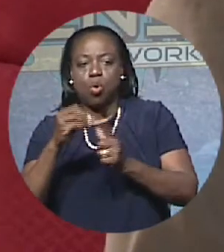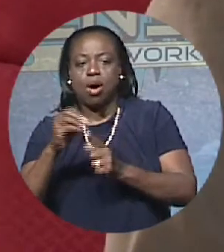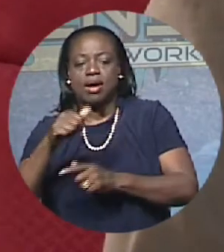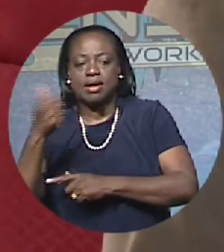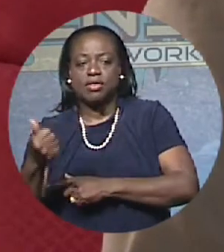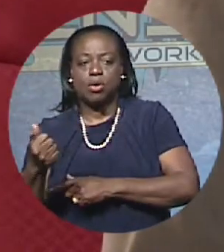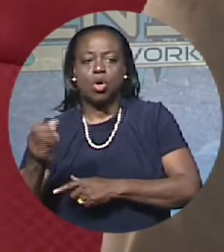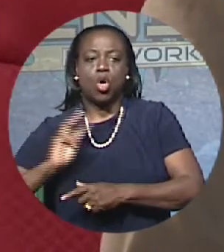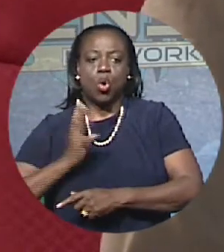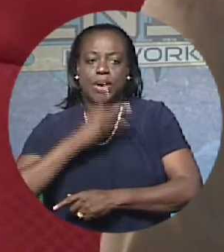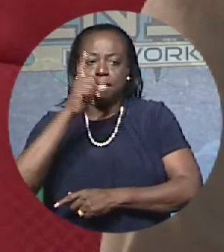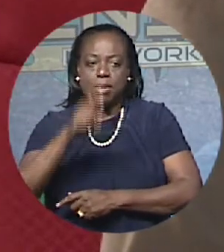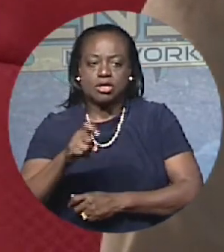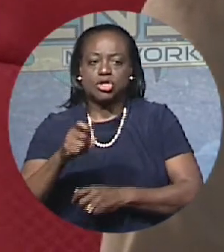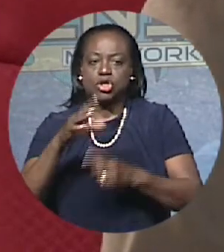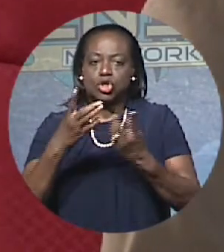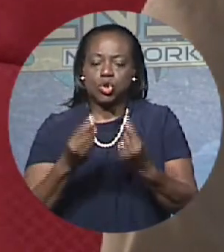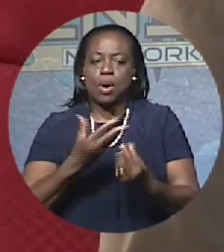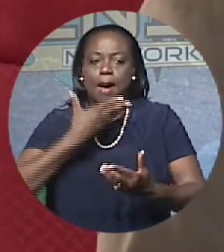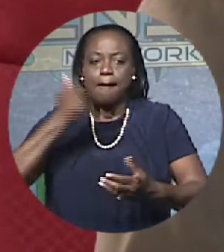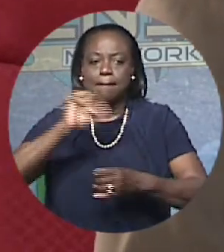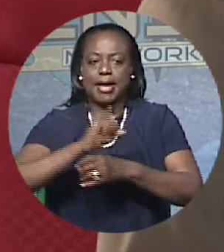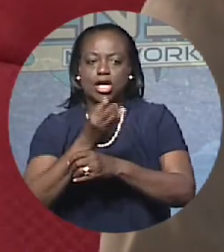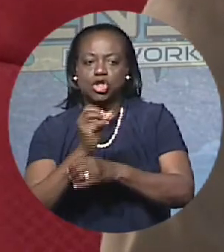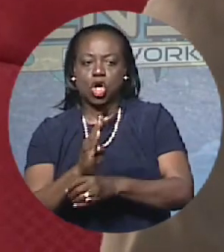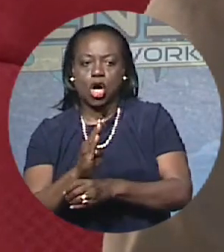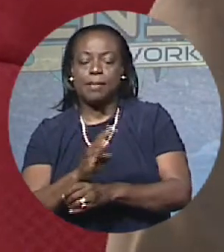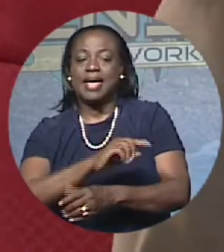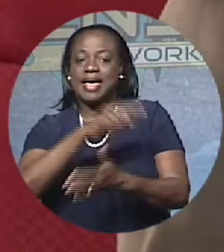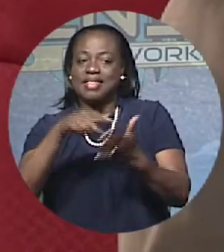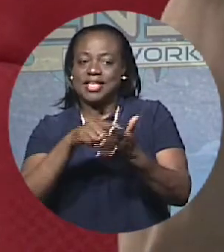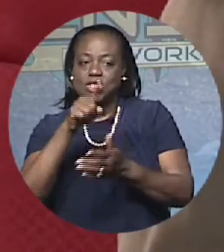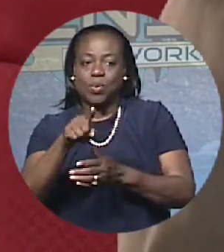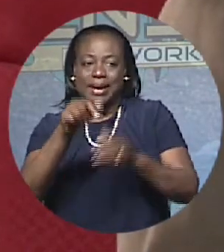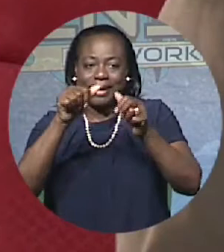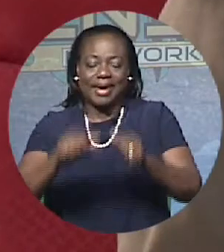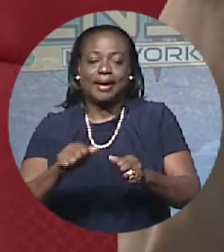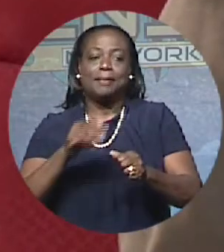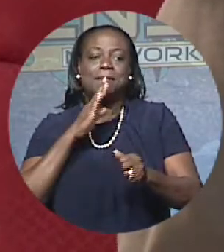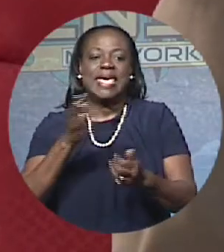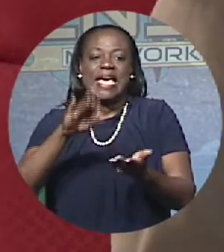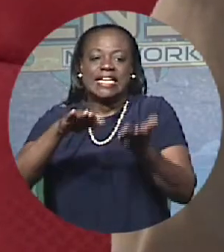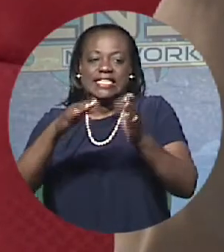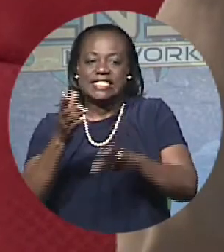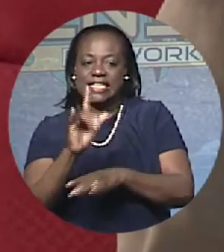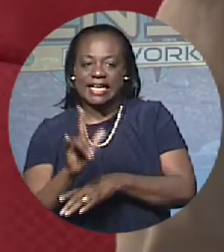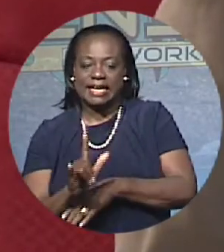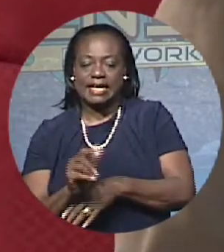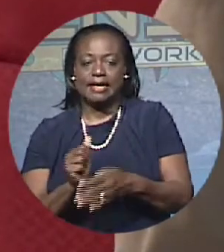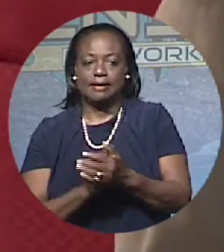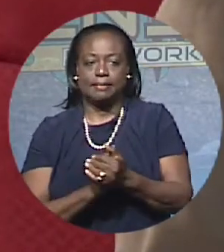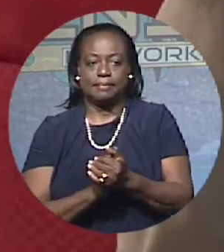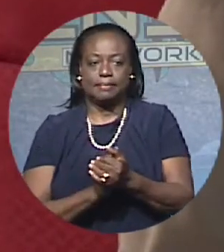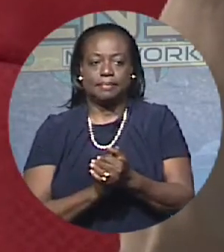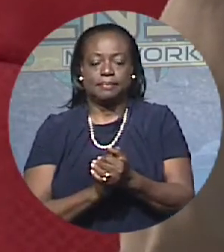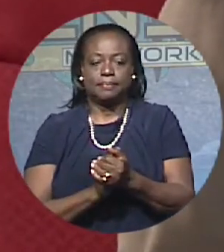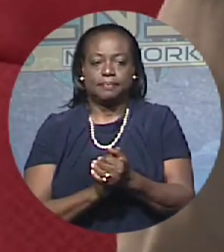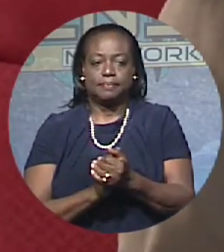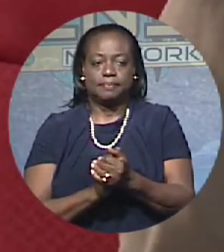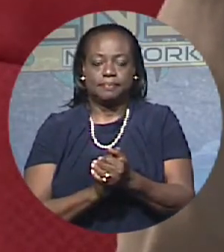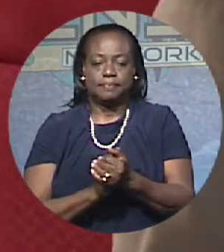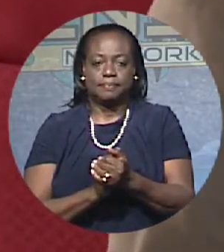it, and we want to pay attention to this one because this one can be deadly, and so it's receiving priority from my ministry.